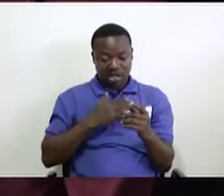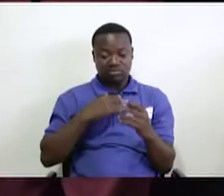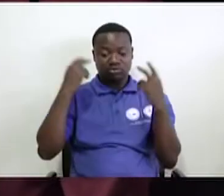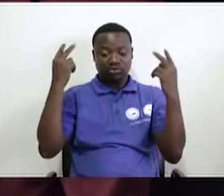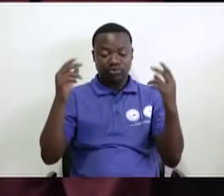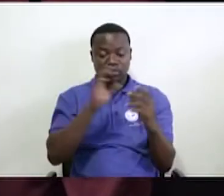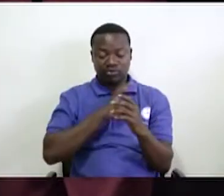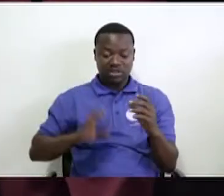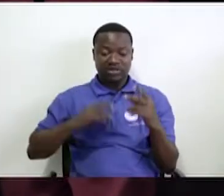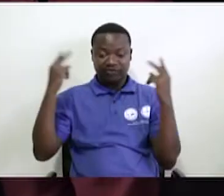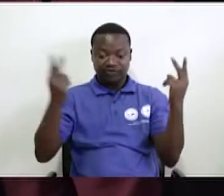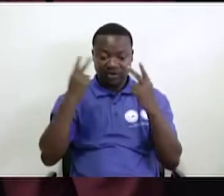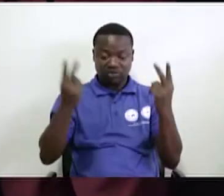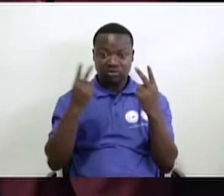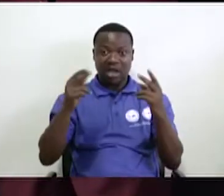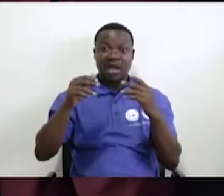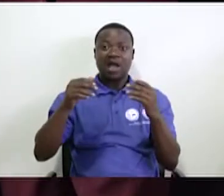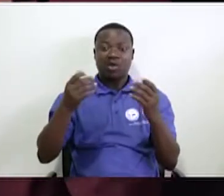life.